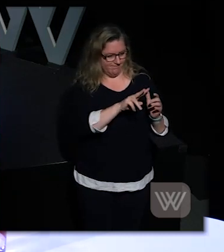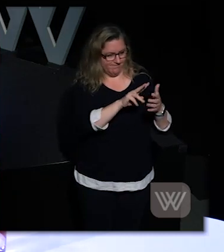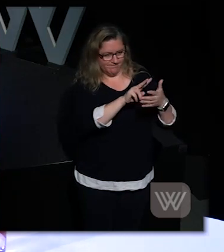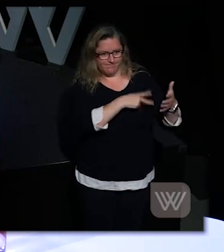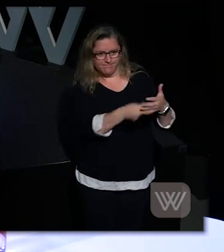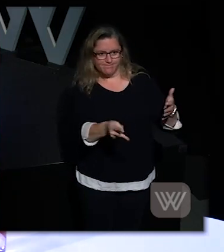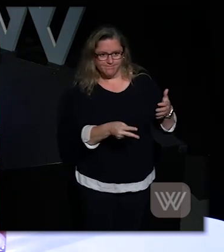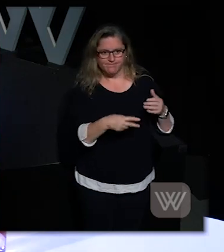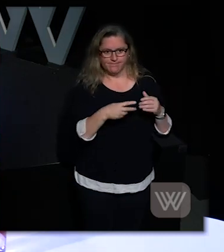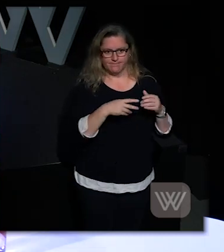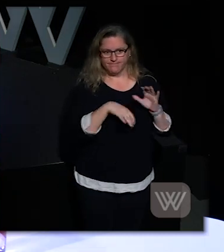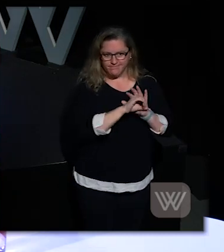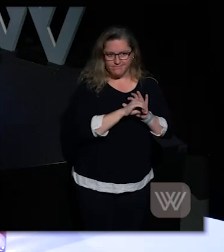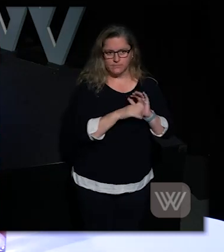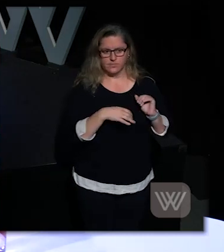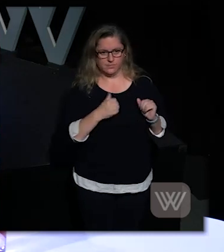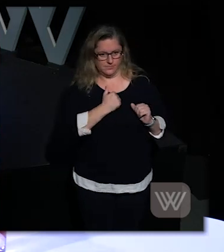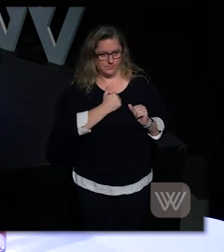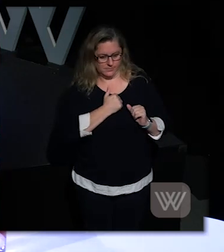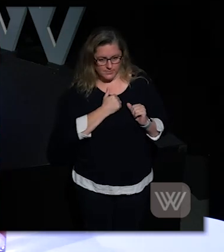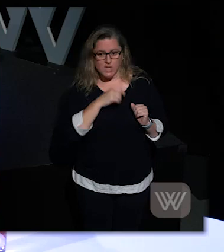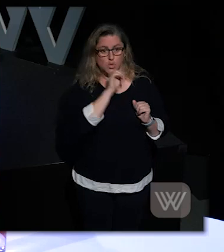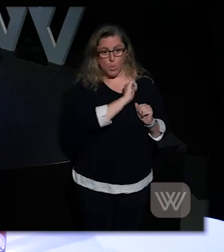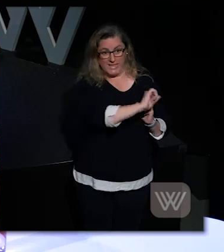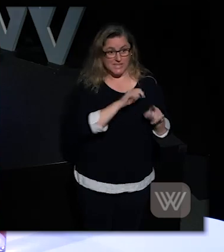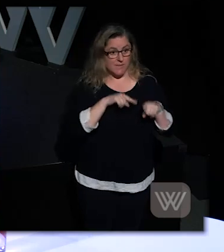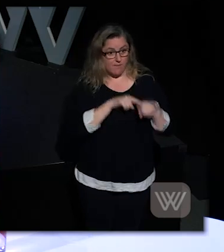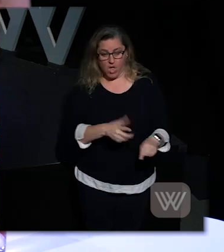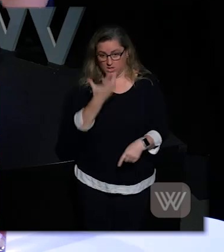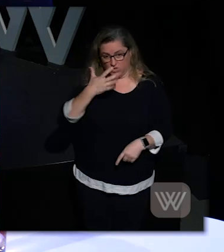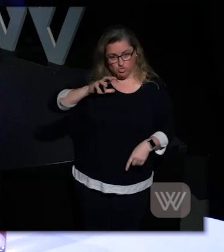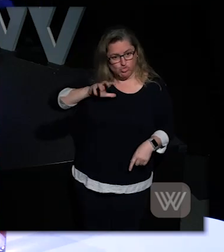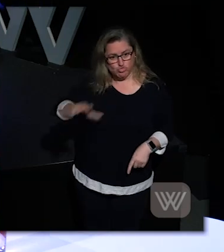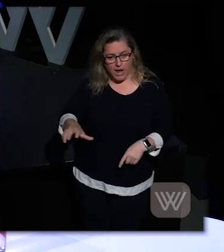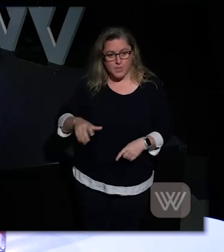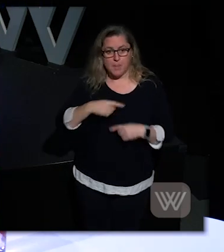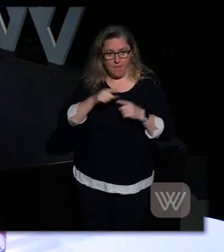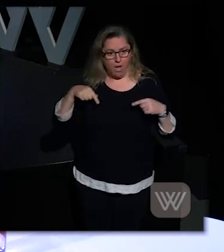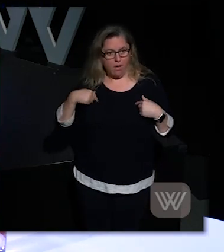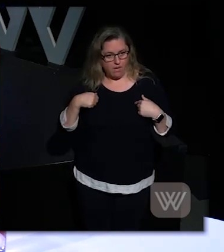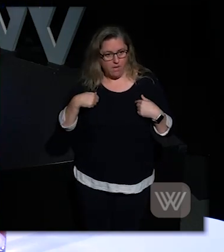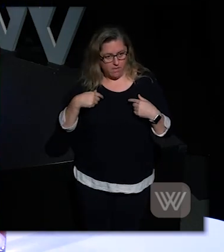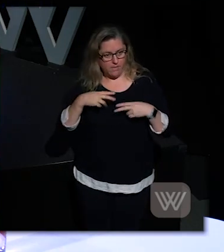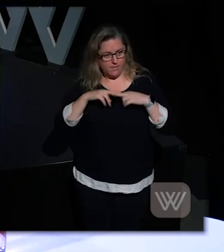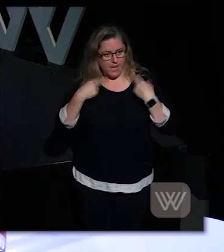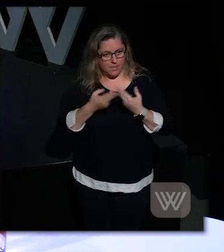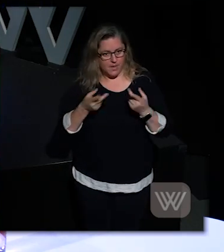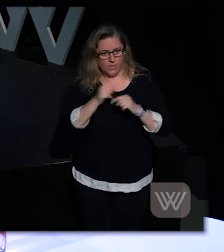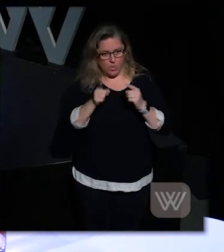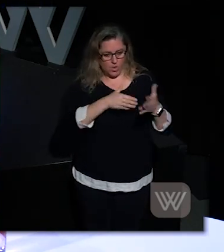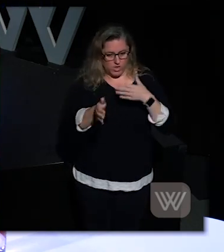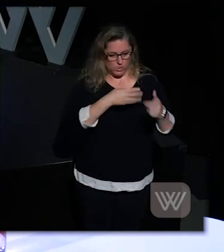his followers did in fact take up his call to arms to shame me, and then my family and I became subject of this orchestrated online